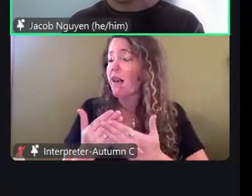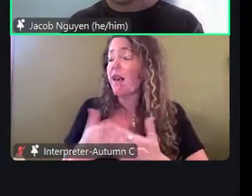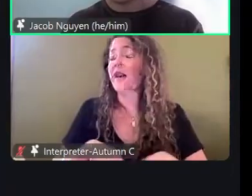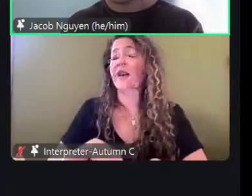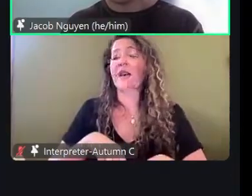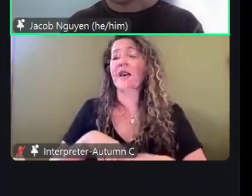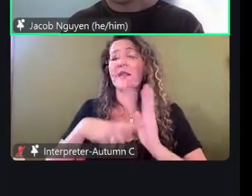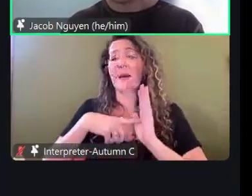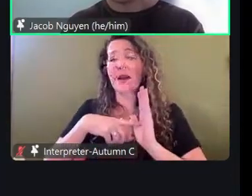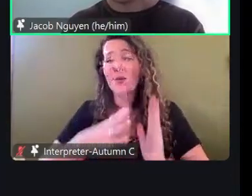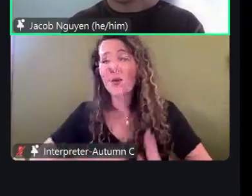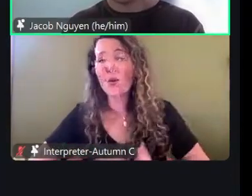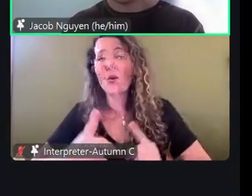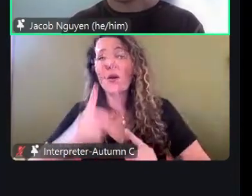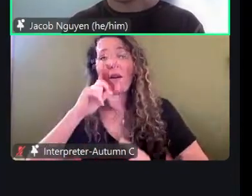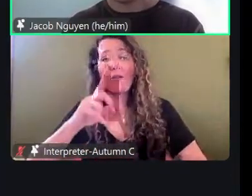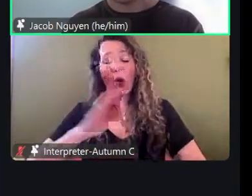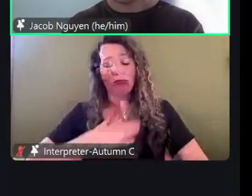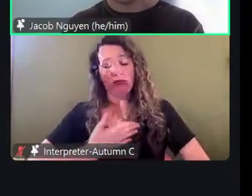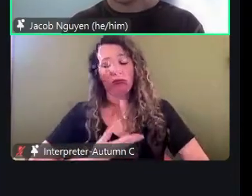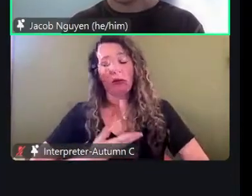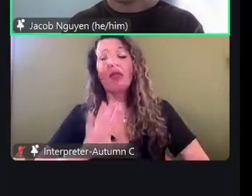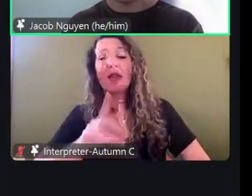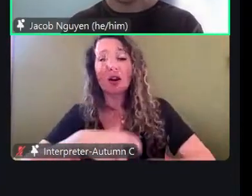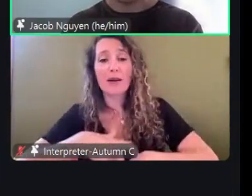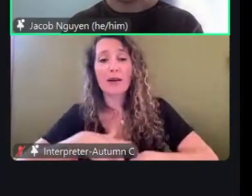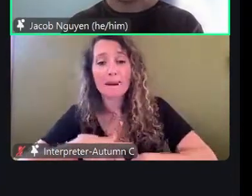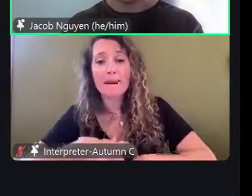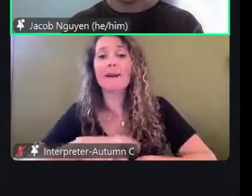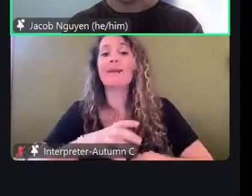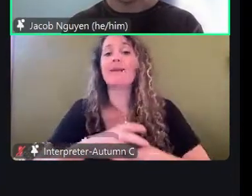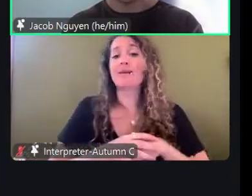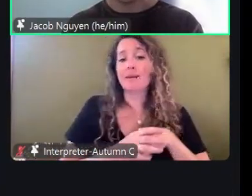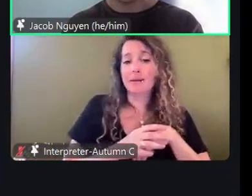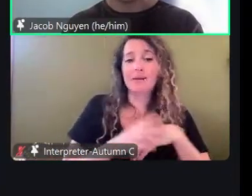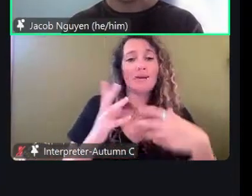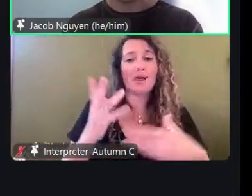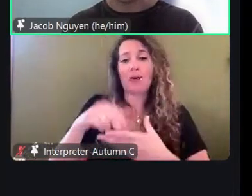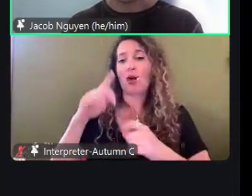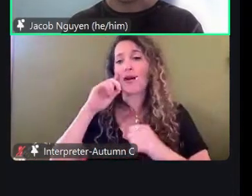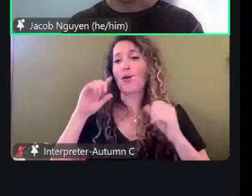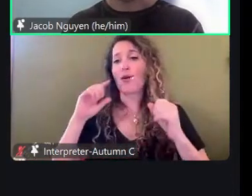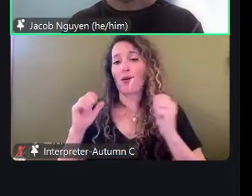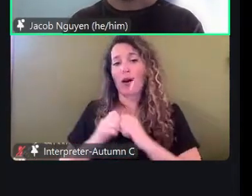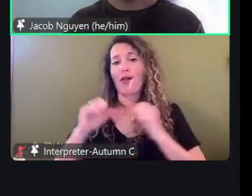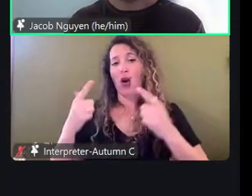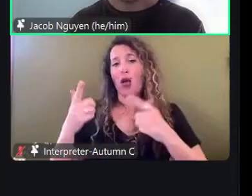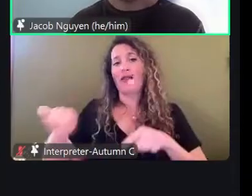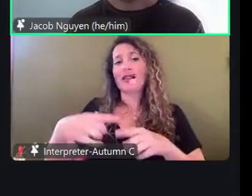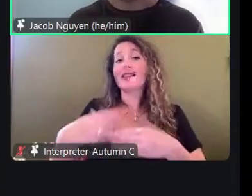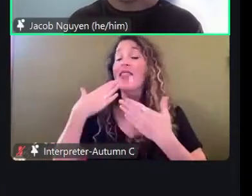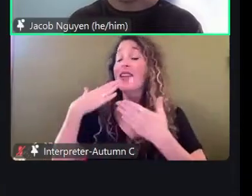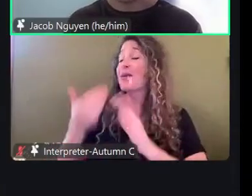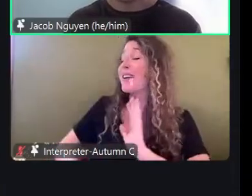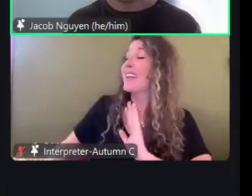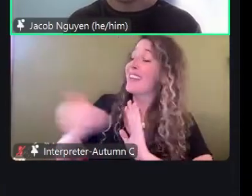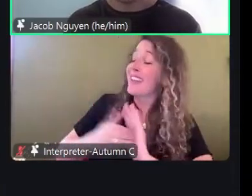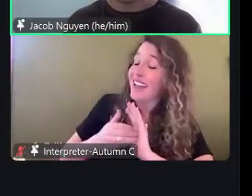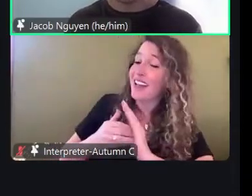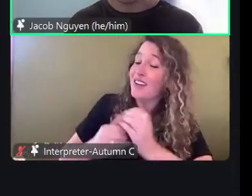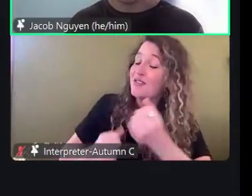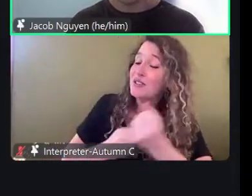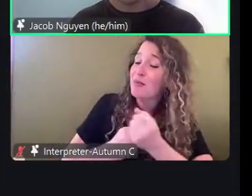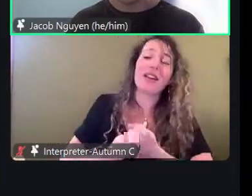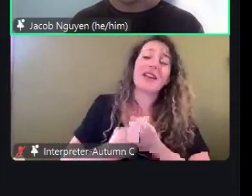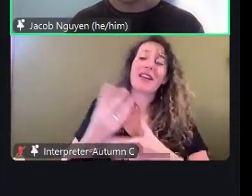as well as the mentees for their willingness to participate and share their journeys of belonging and wellness. And so again, thank you for supporting